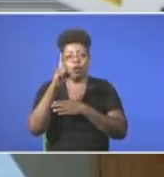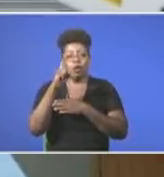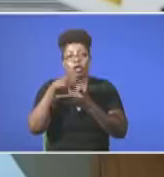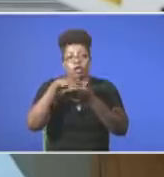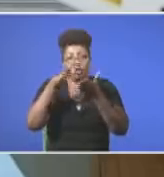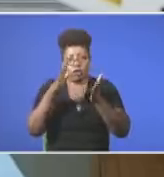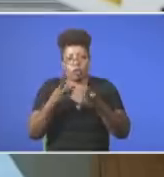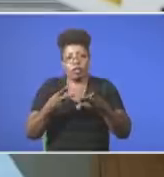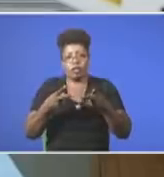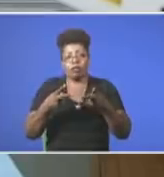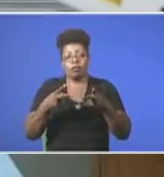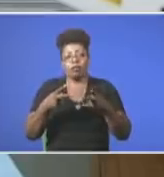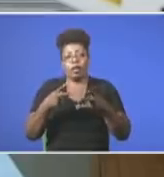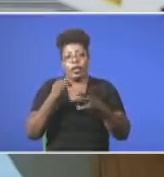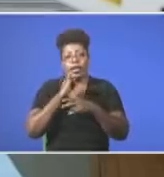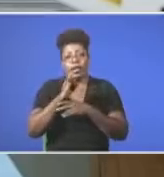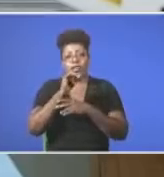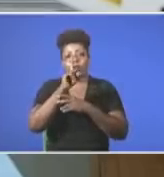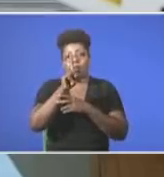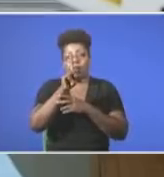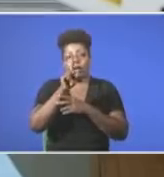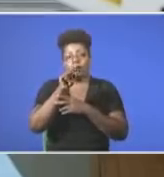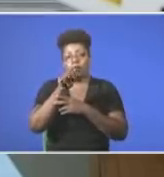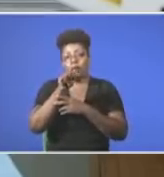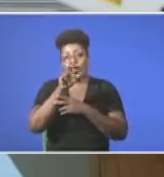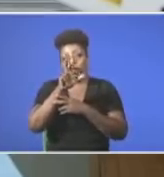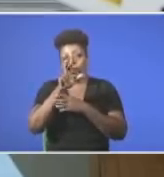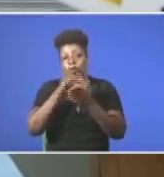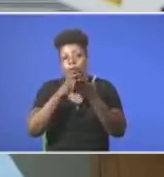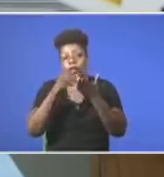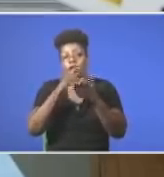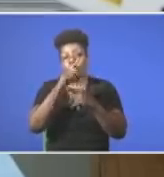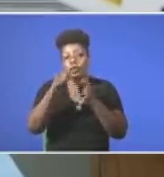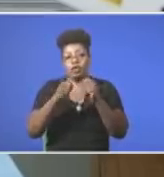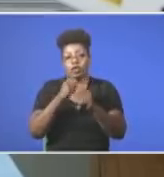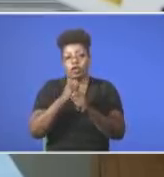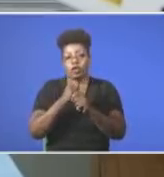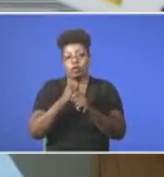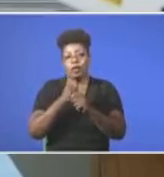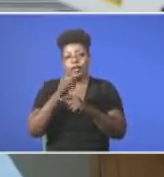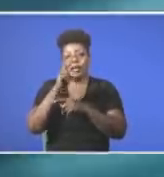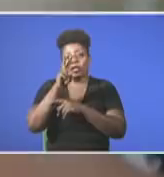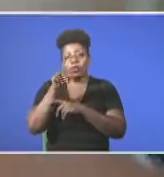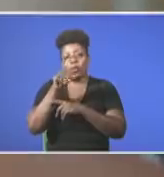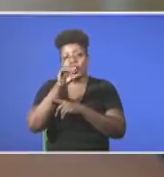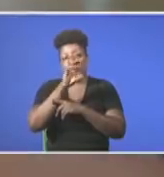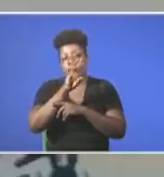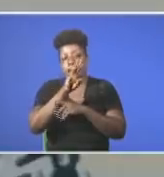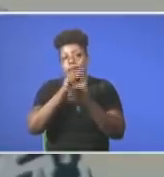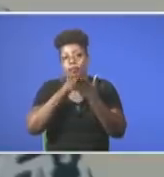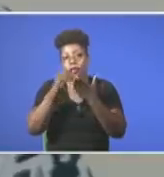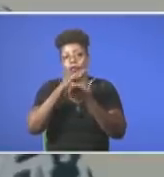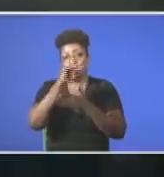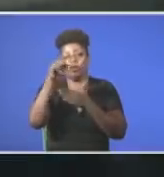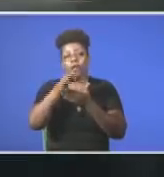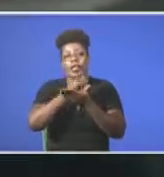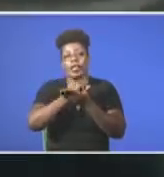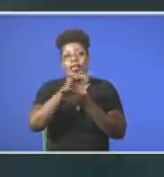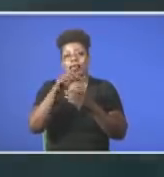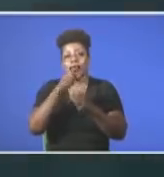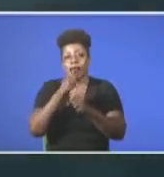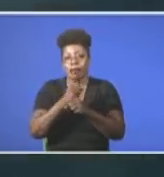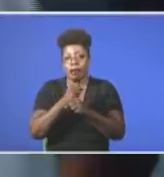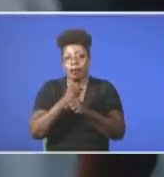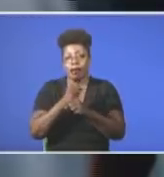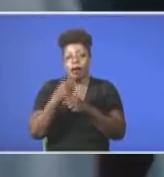value available to us is $1.3 million per term, a total of $2.6 million for the academic year. The Bahamas Be Your Own